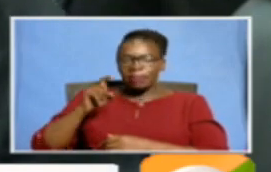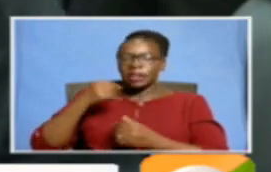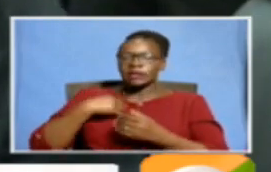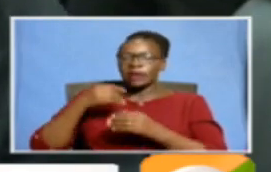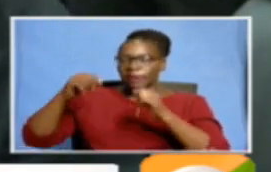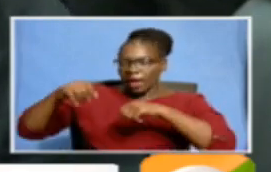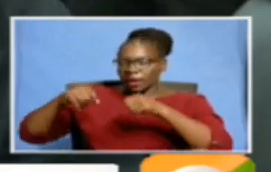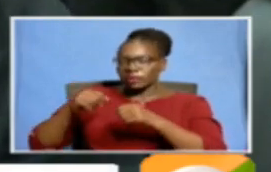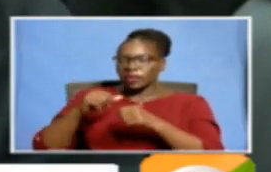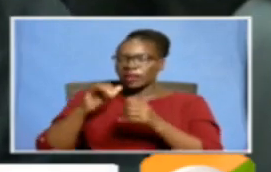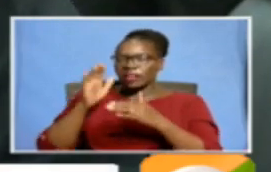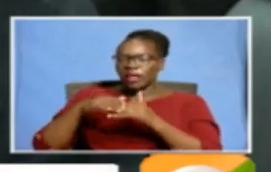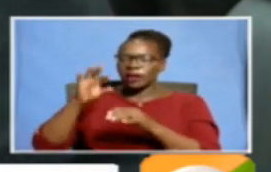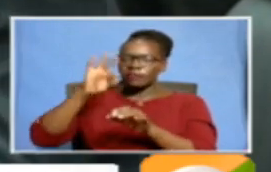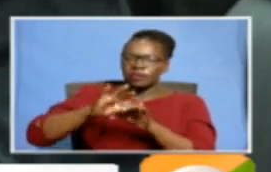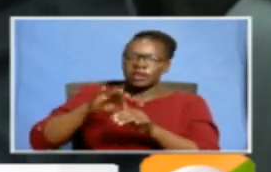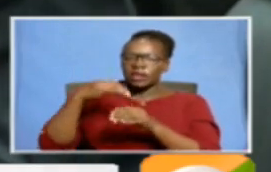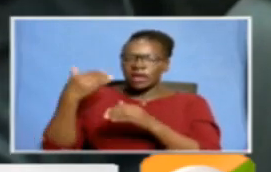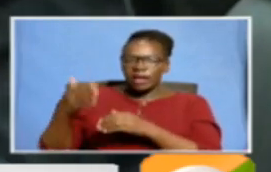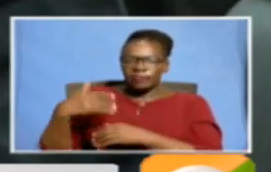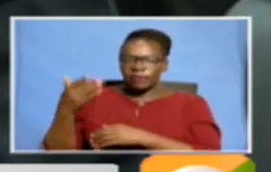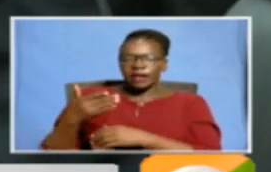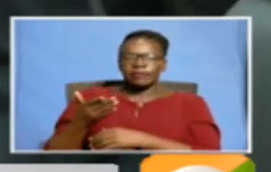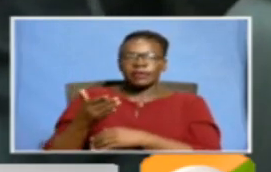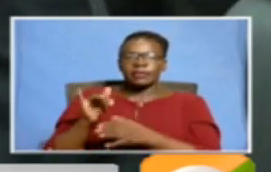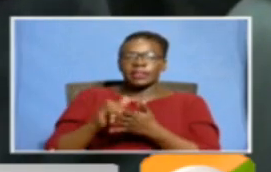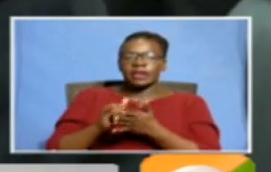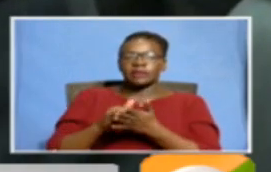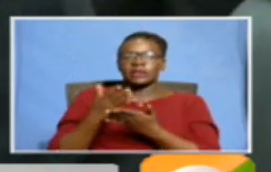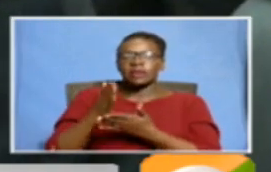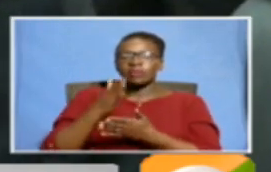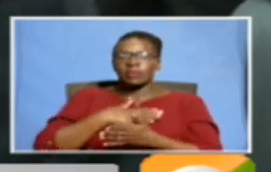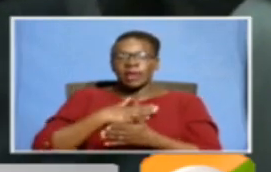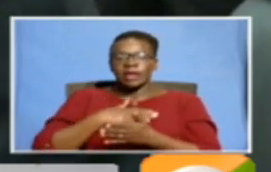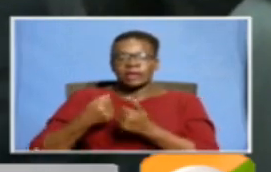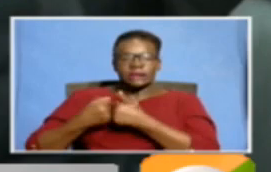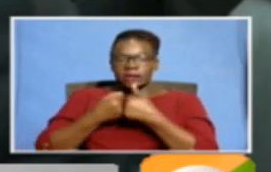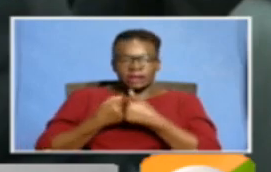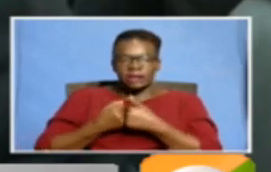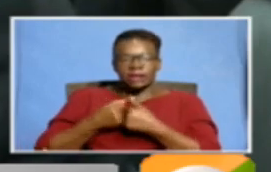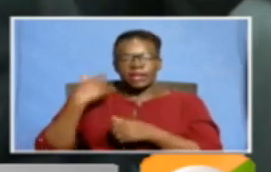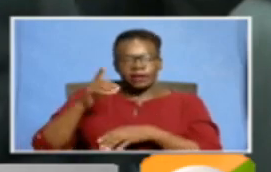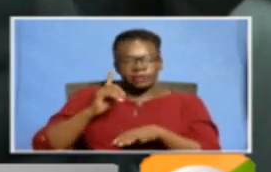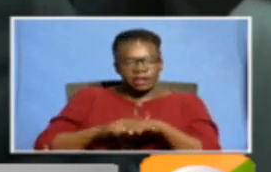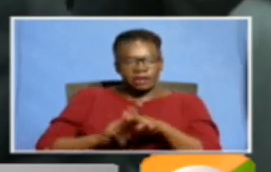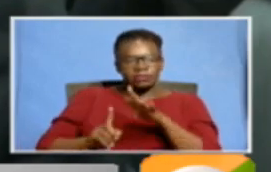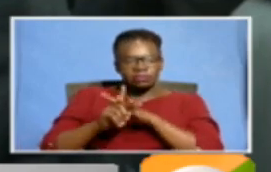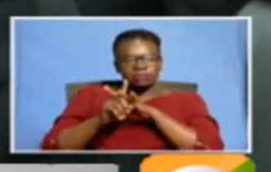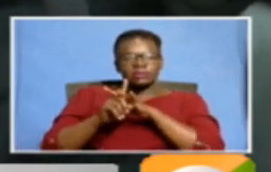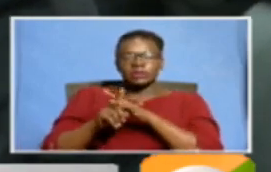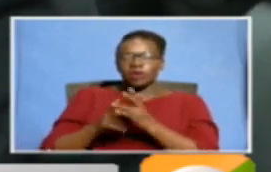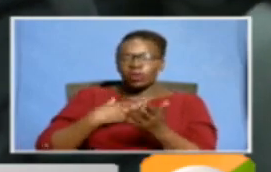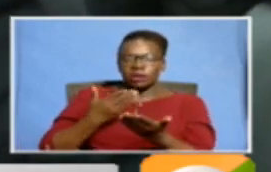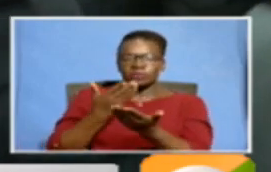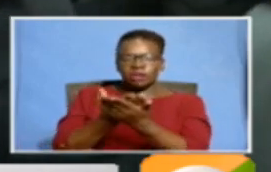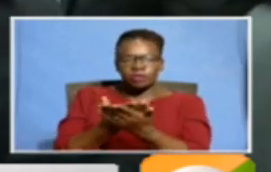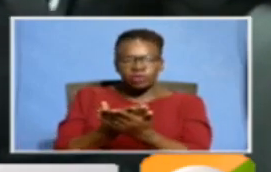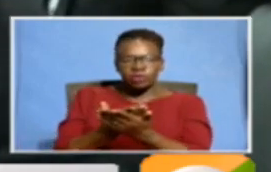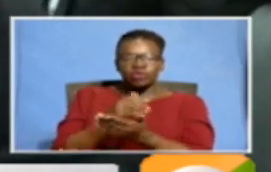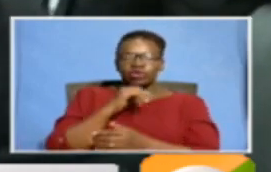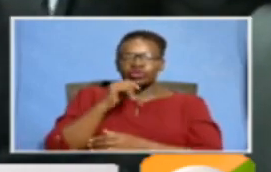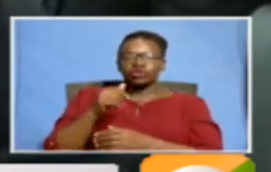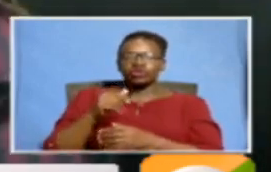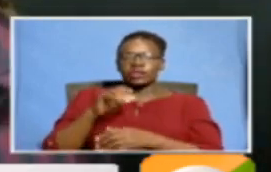then. So those were some of my problems, that you every issue you want to table instead of